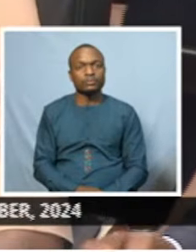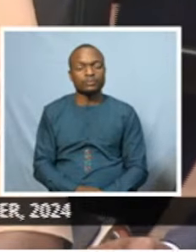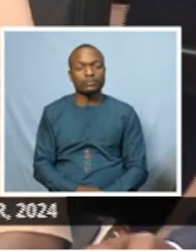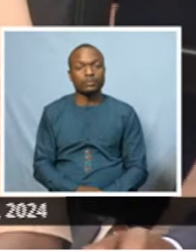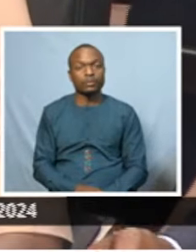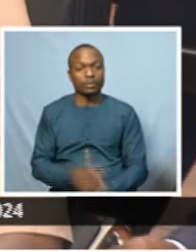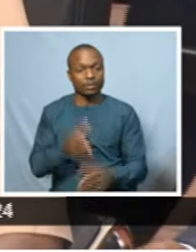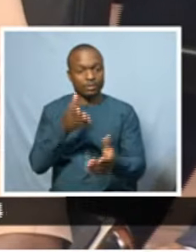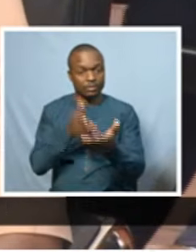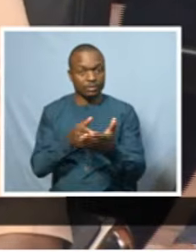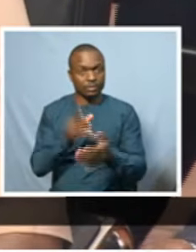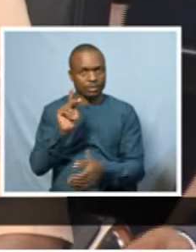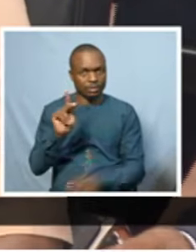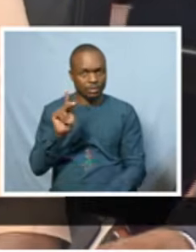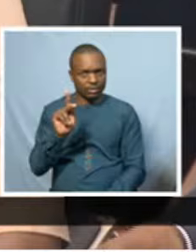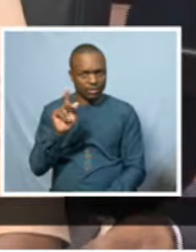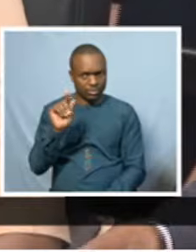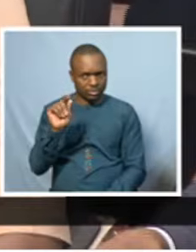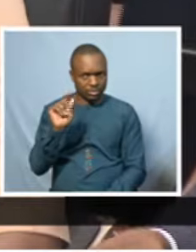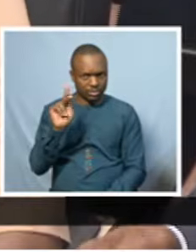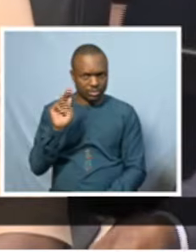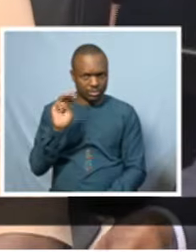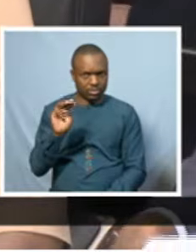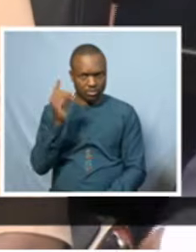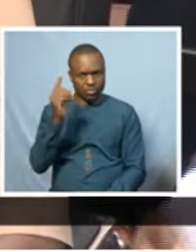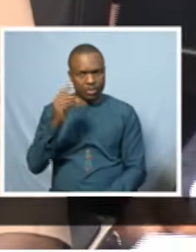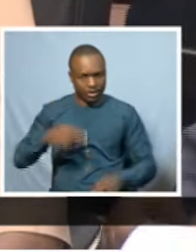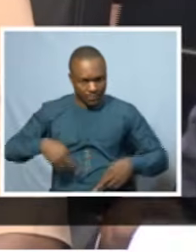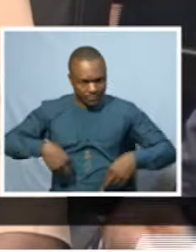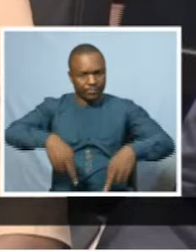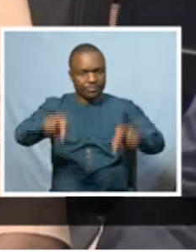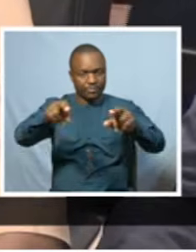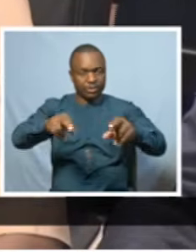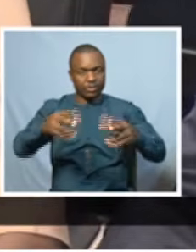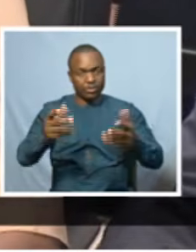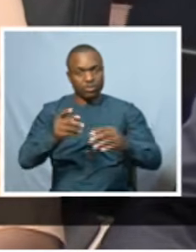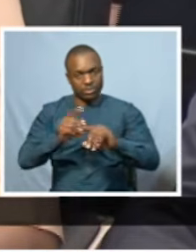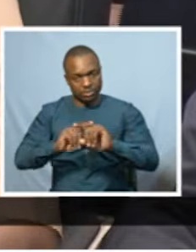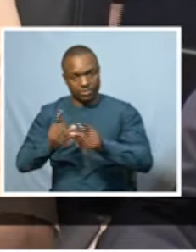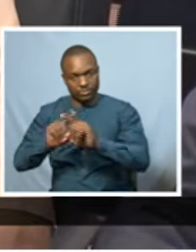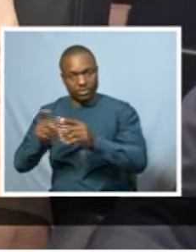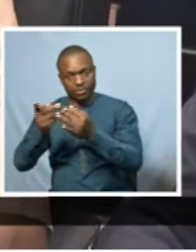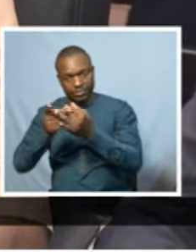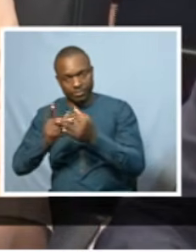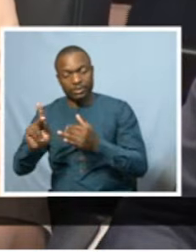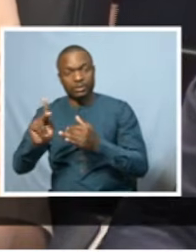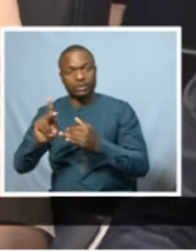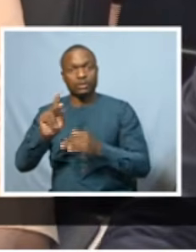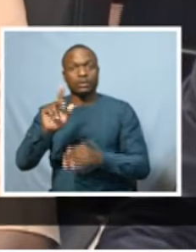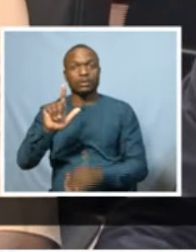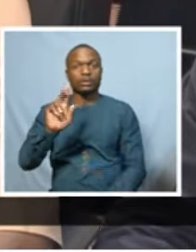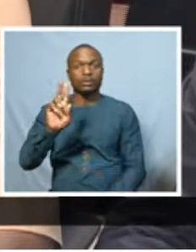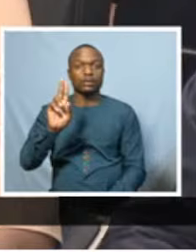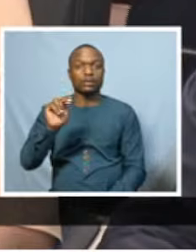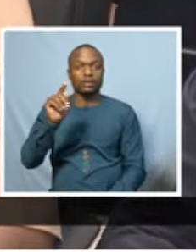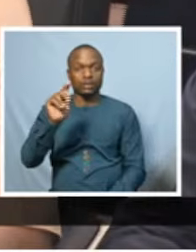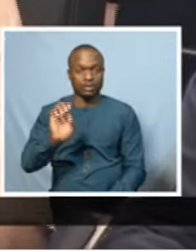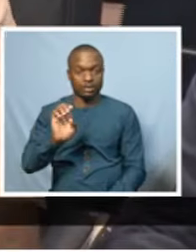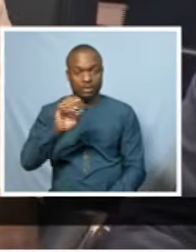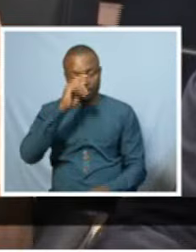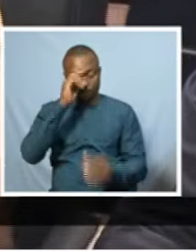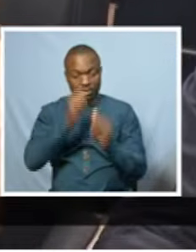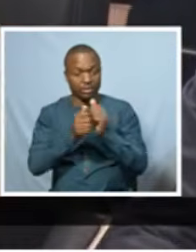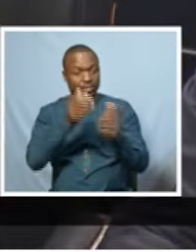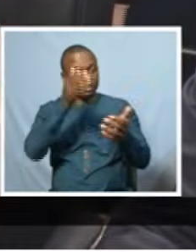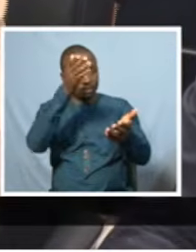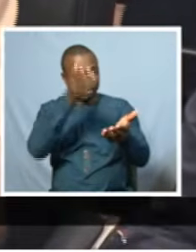Is this 20 kilometers one stretch or spread in different parts of LUNTE? Because this,